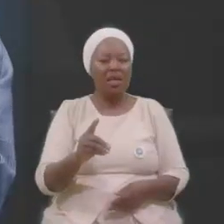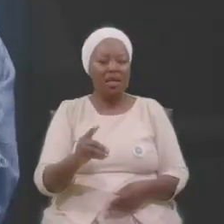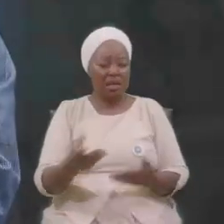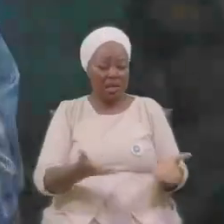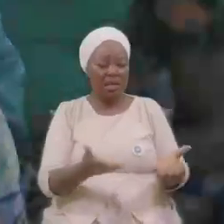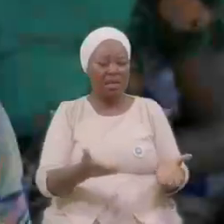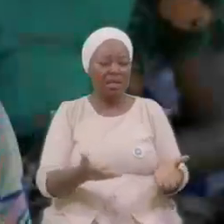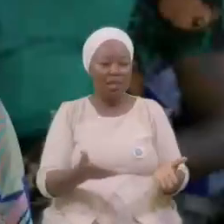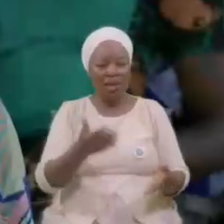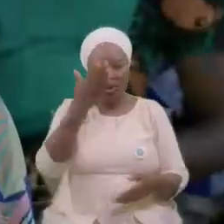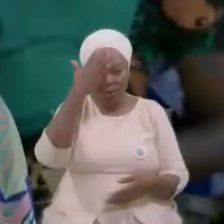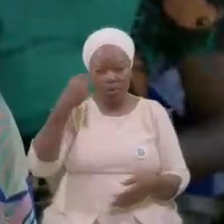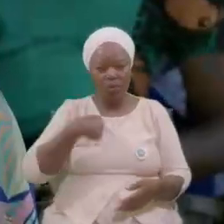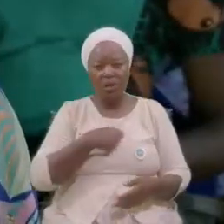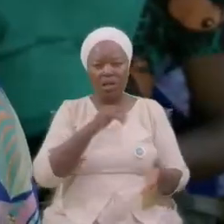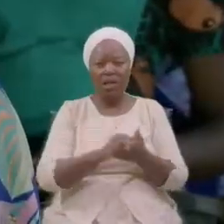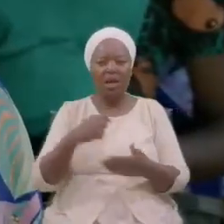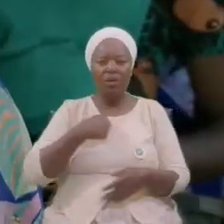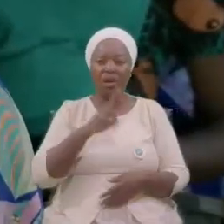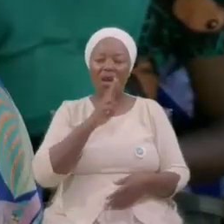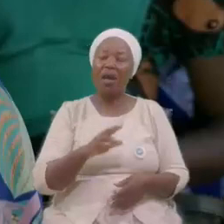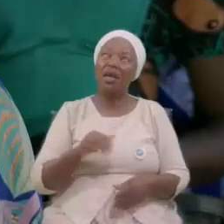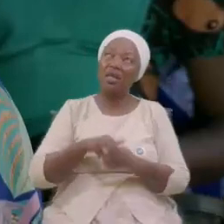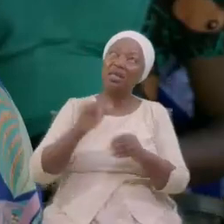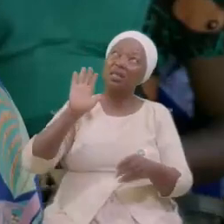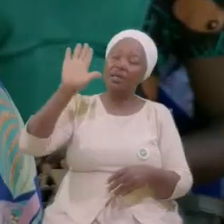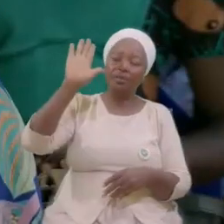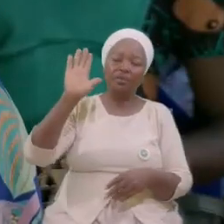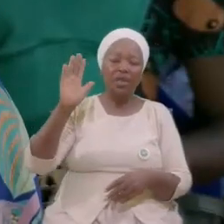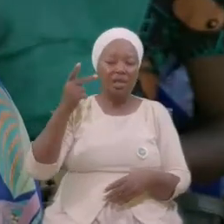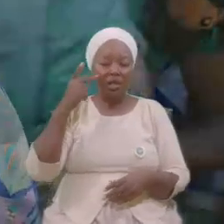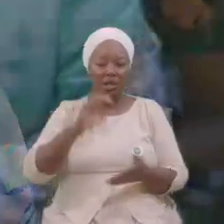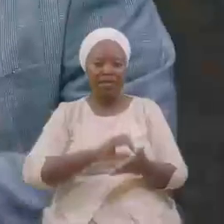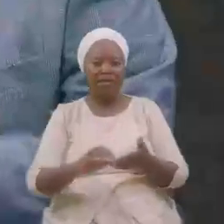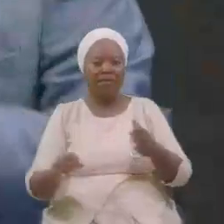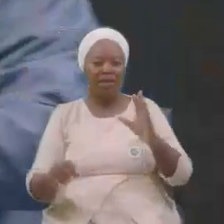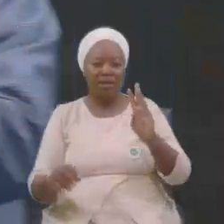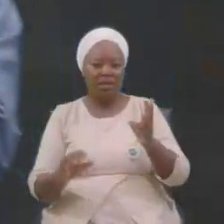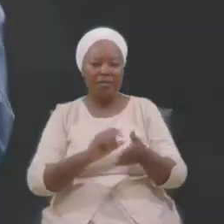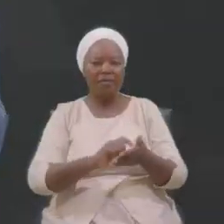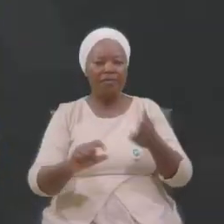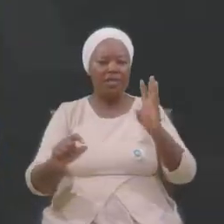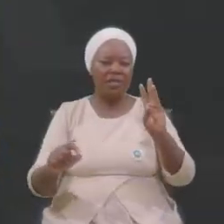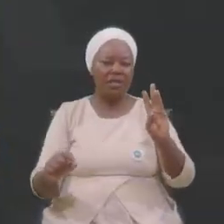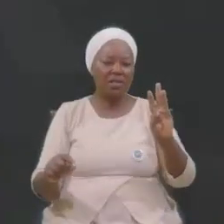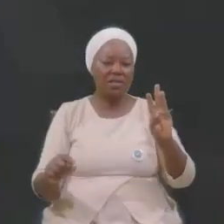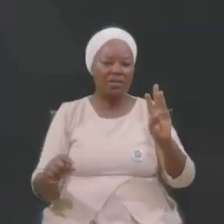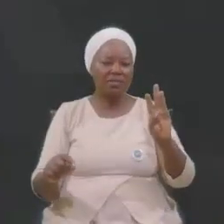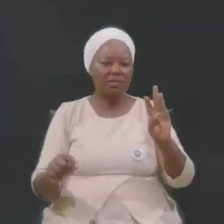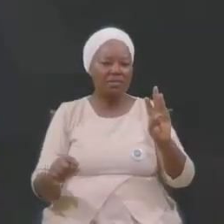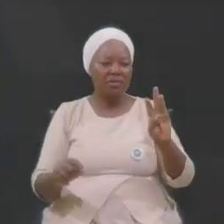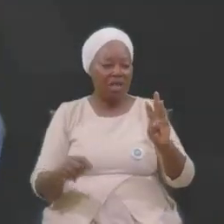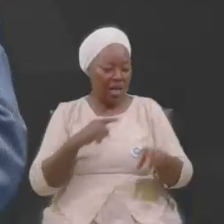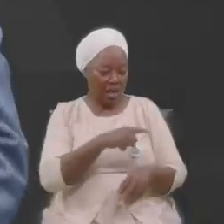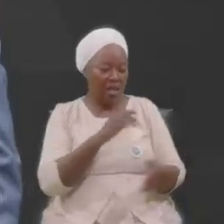we that we are in him. Look at verse 6. In verse 6, he that